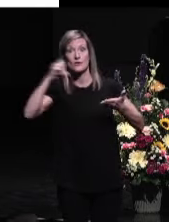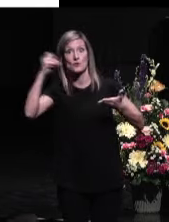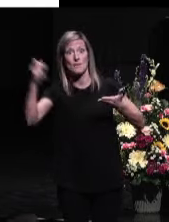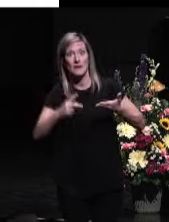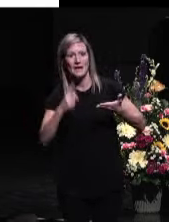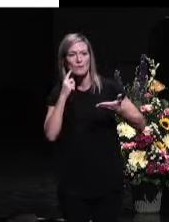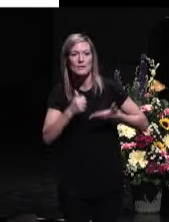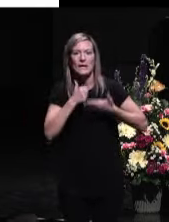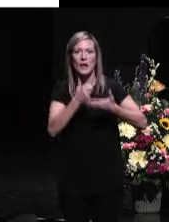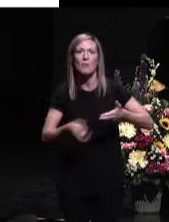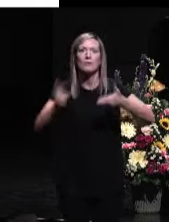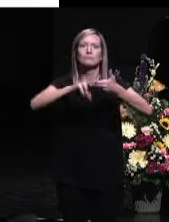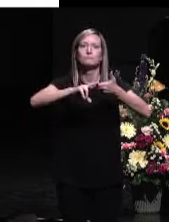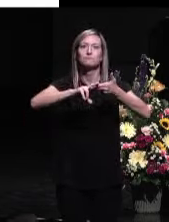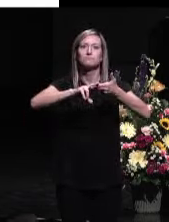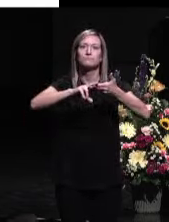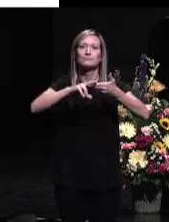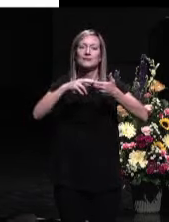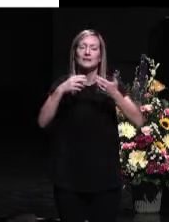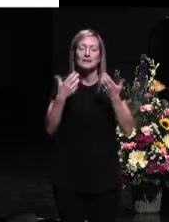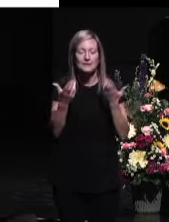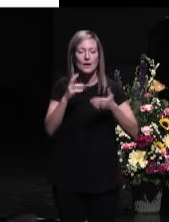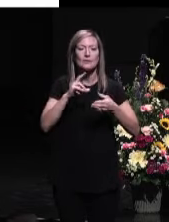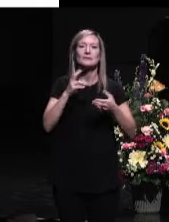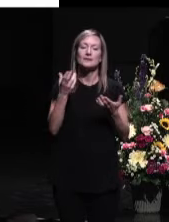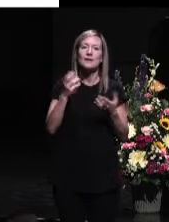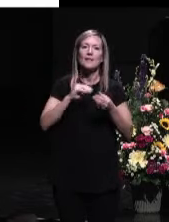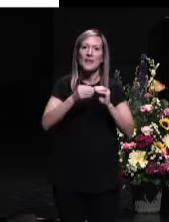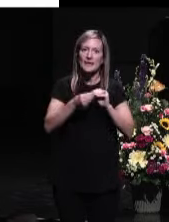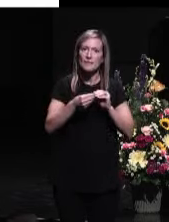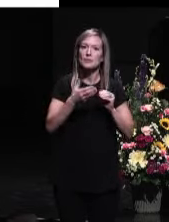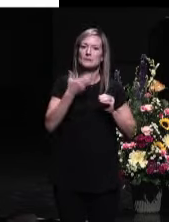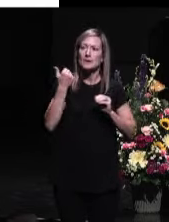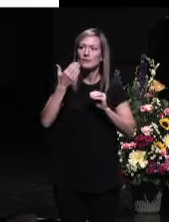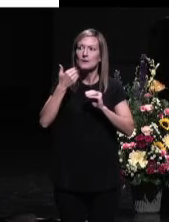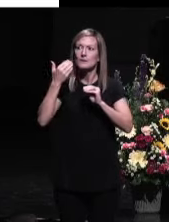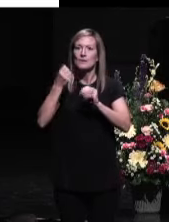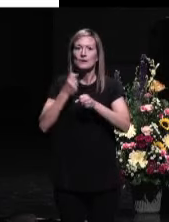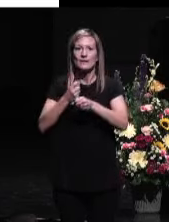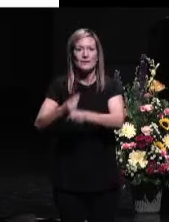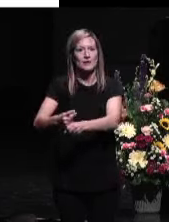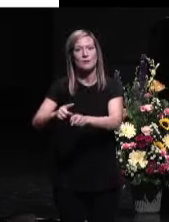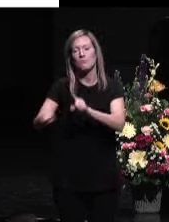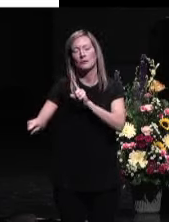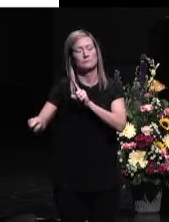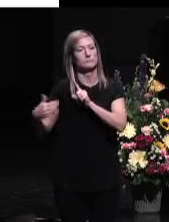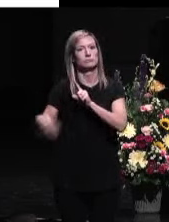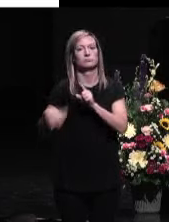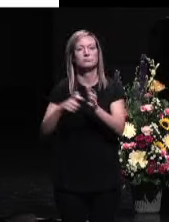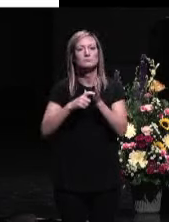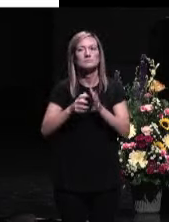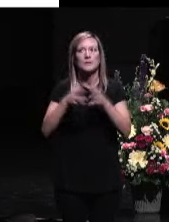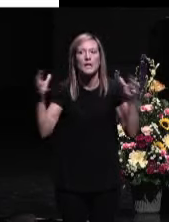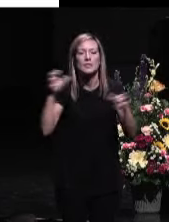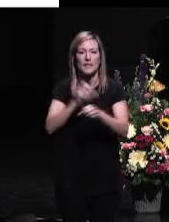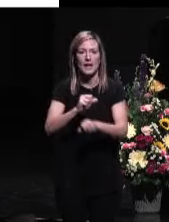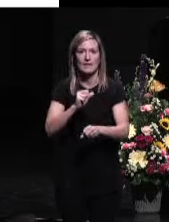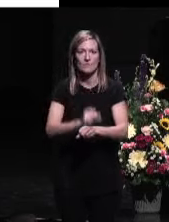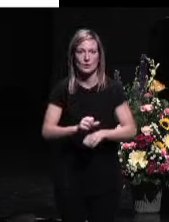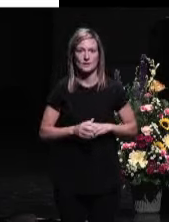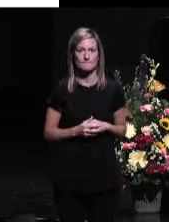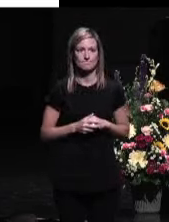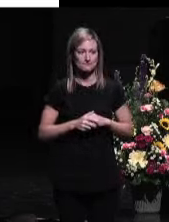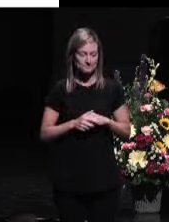down every year. But it doesn't move quickly. This is the result of a lot of success. So this is retention and the types of things that,